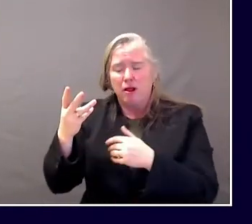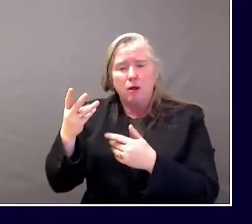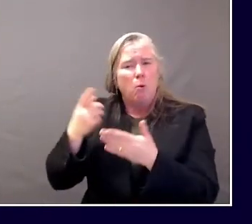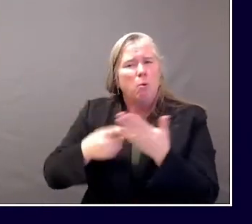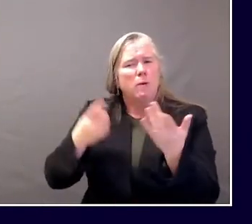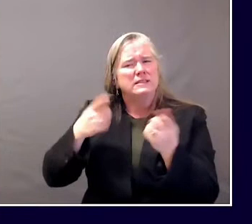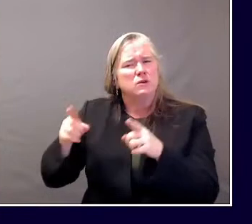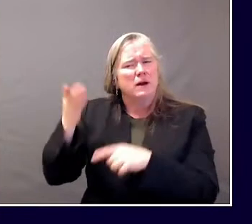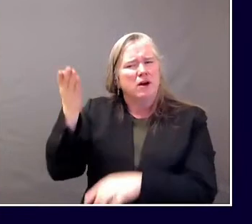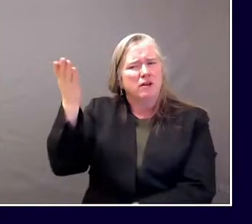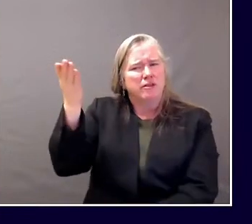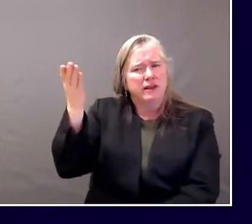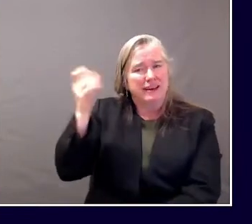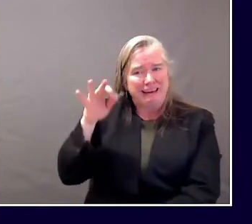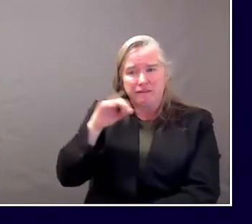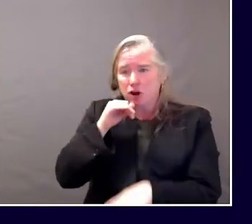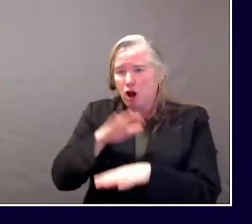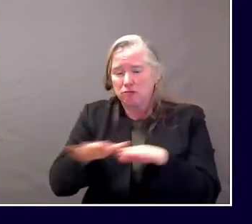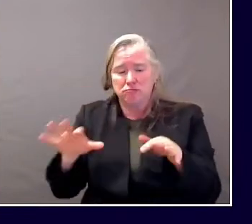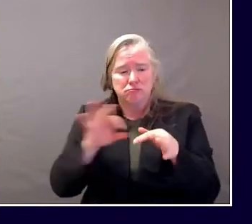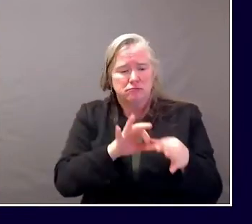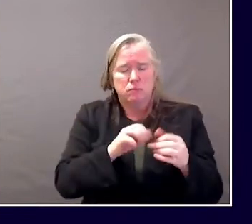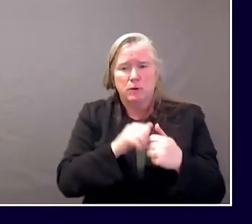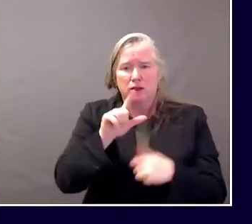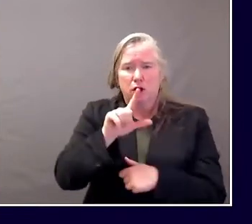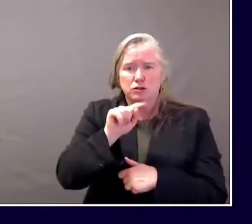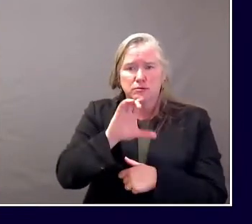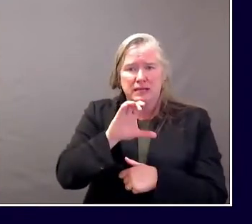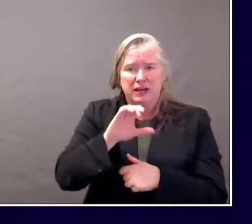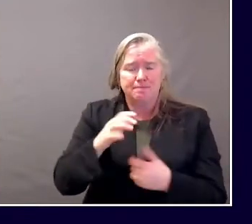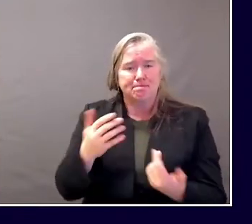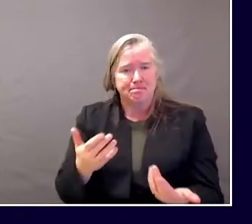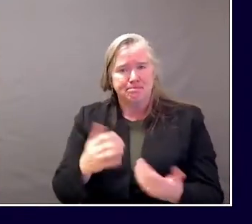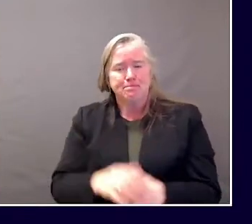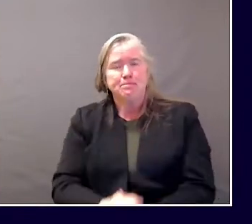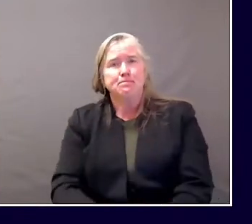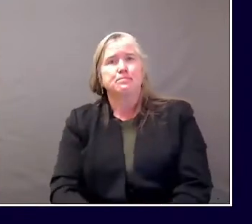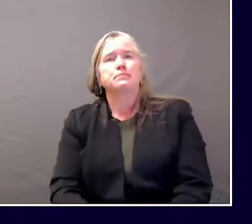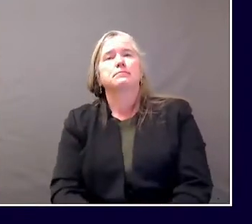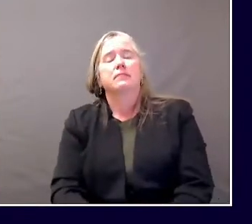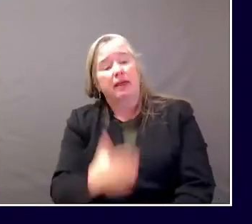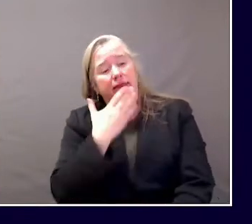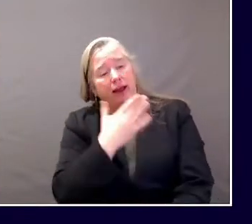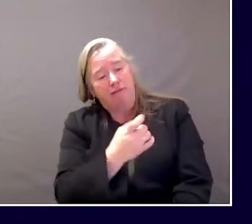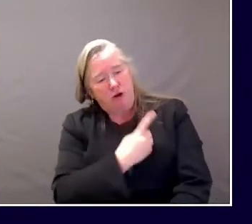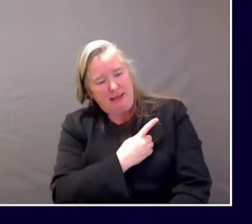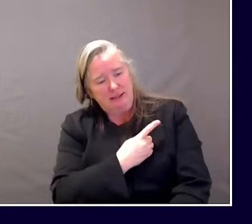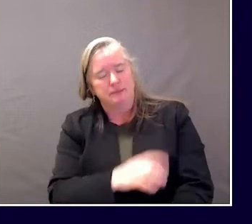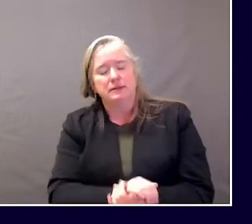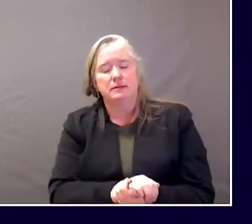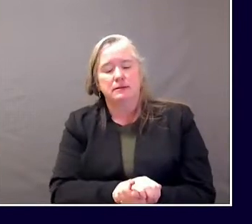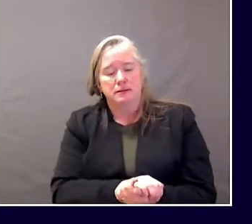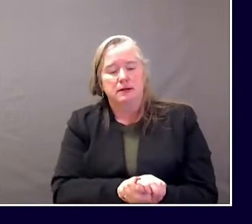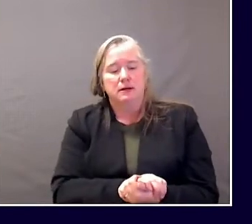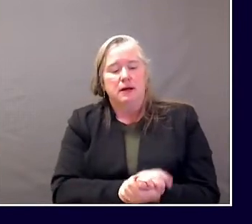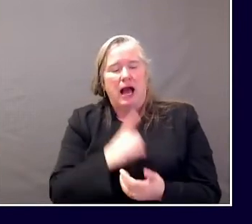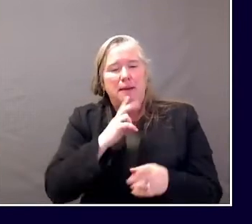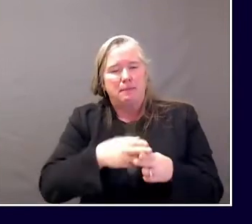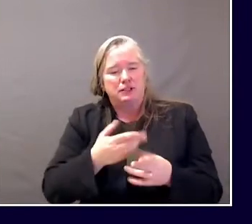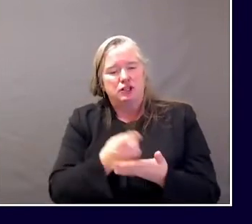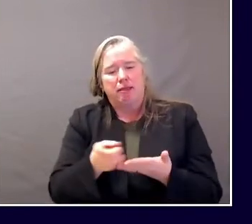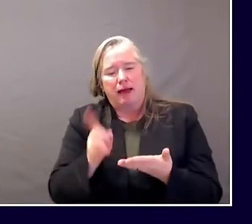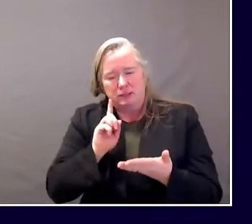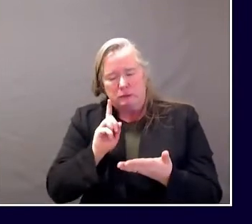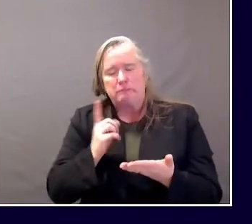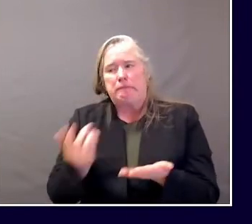Thanks for that question, Jackie. We talked about this last week, and it bears repeating again. We're concerned about Aroostook County. That is the